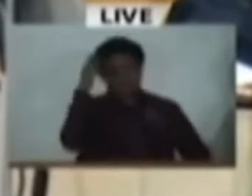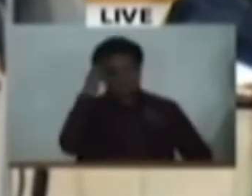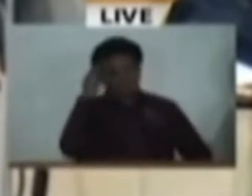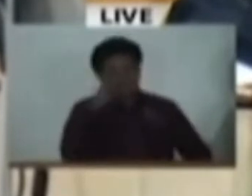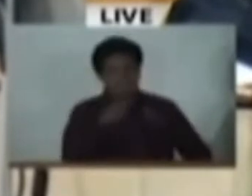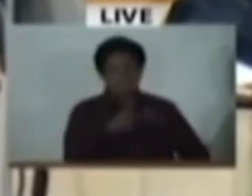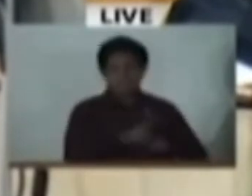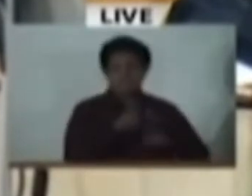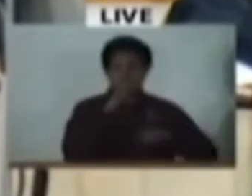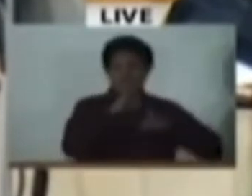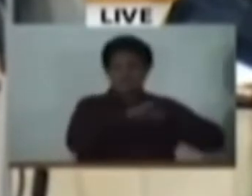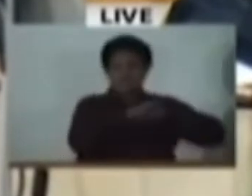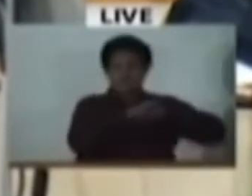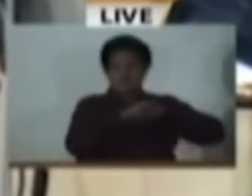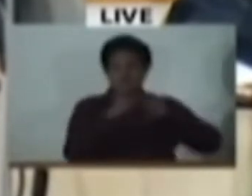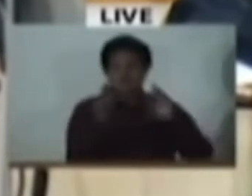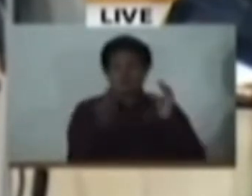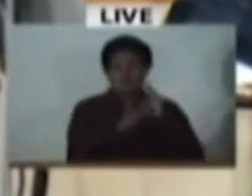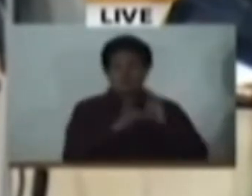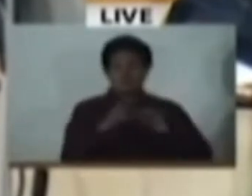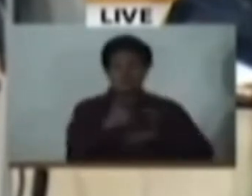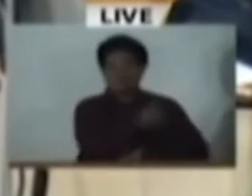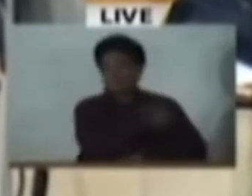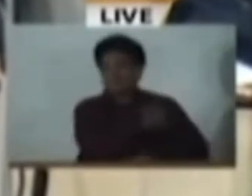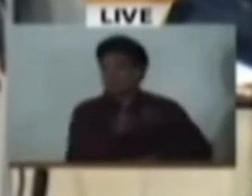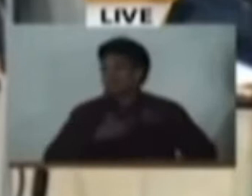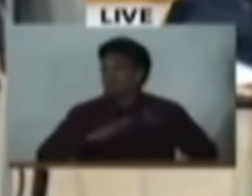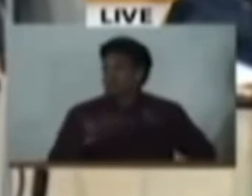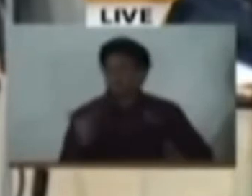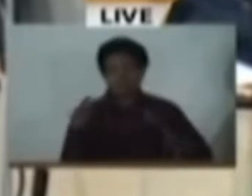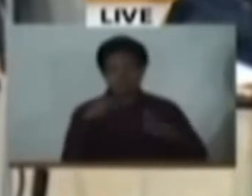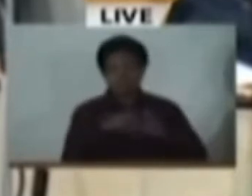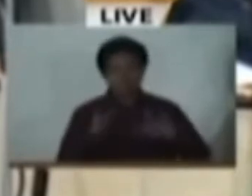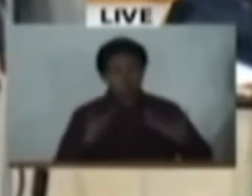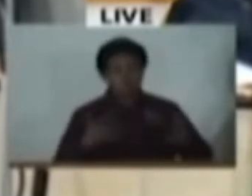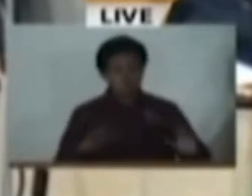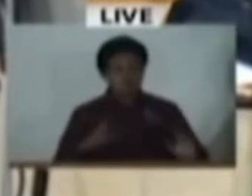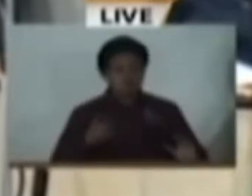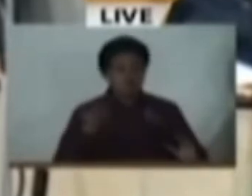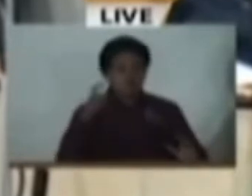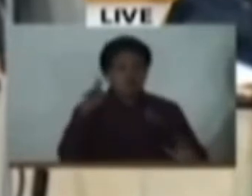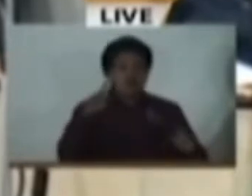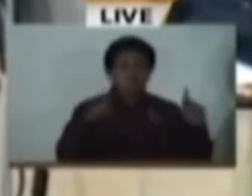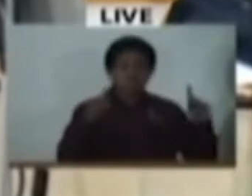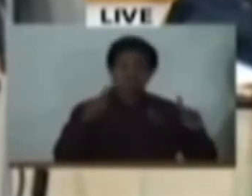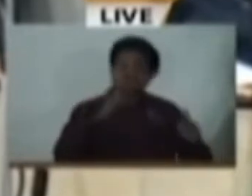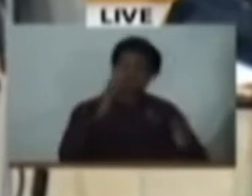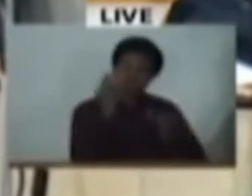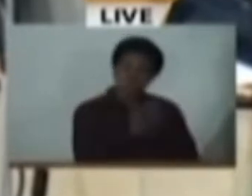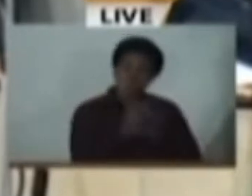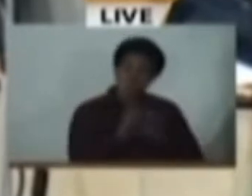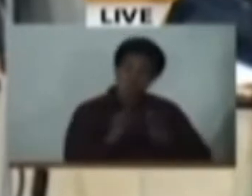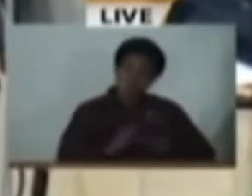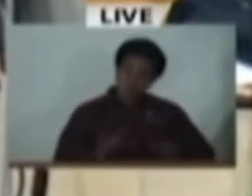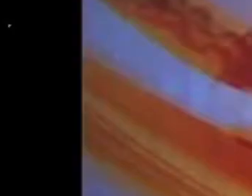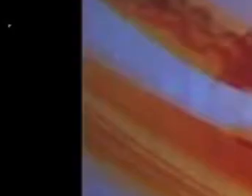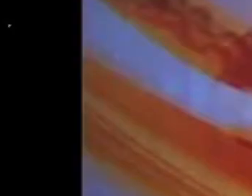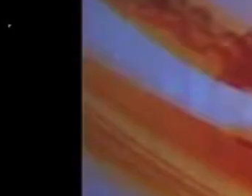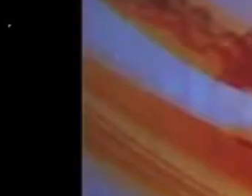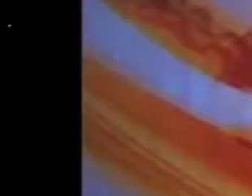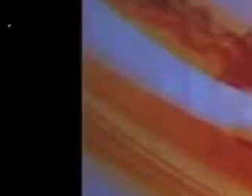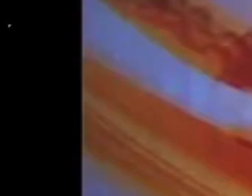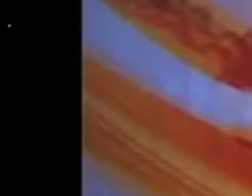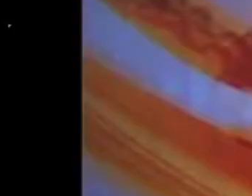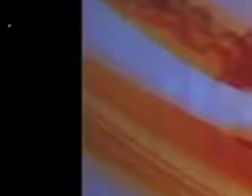to promote the anti-vaccine movement. And I want to just ask persons to desist and all well-thinking Jamaicans